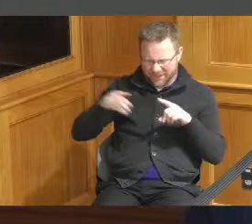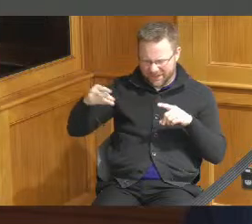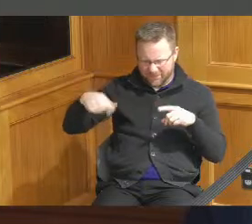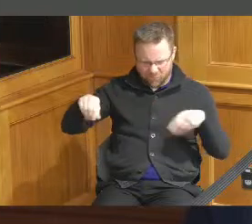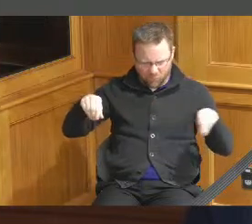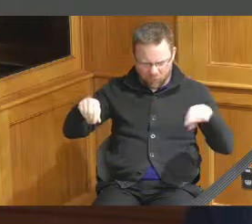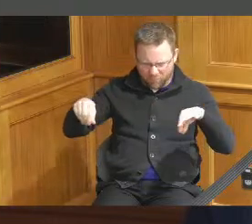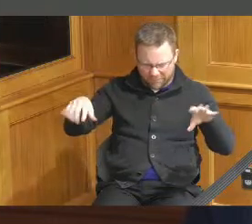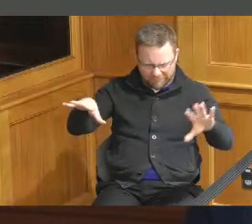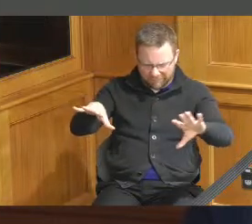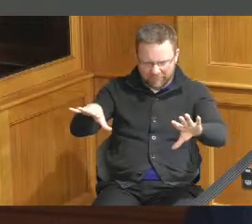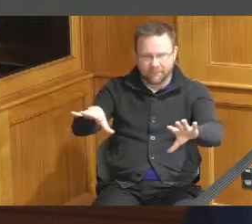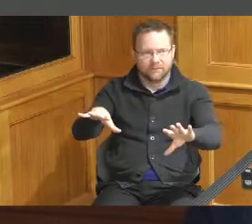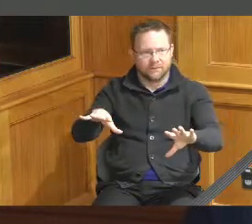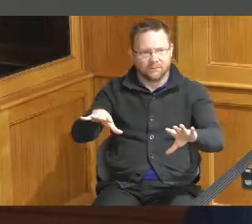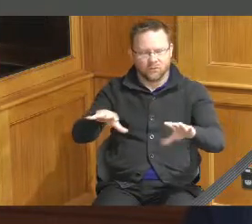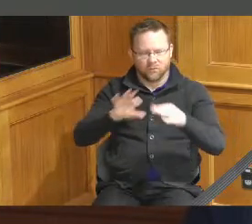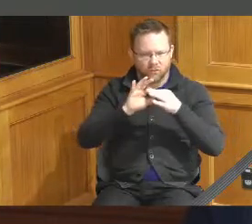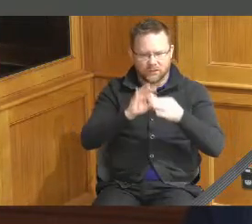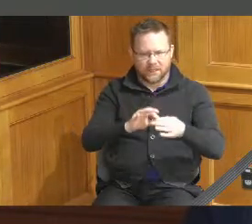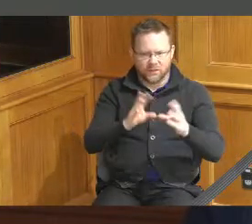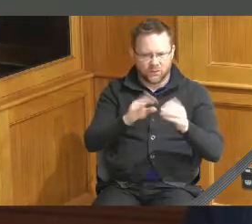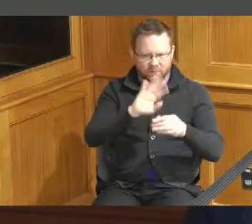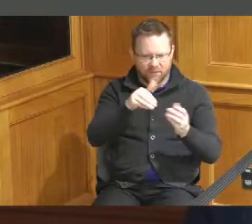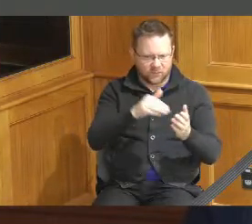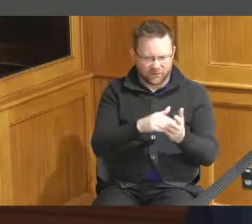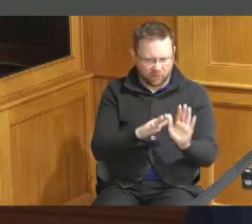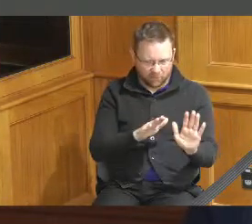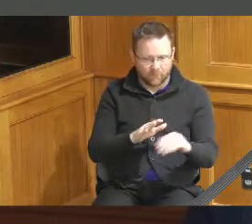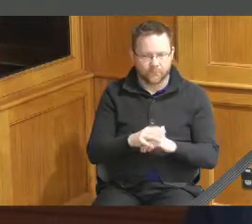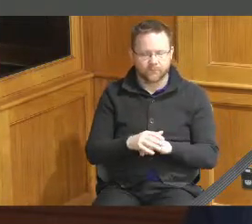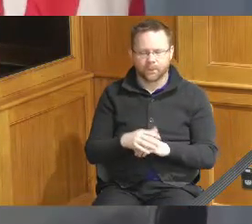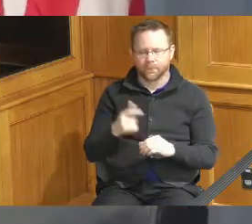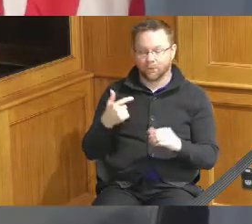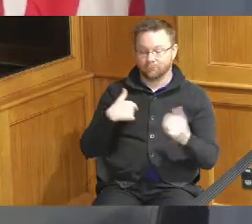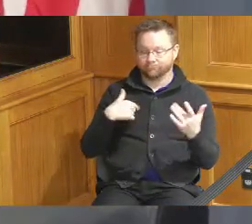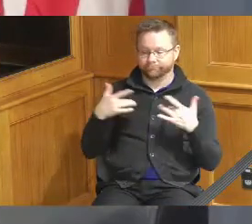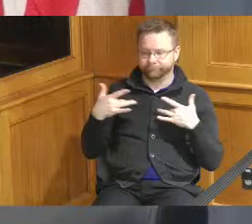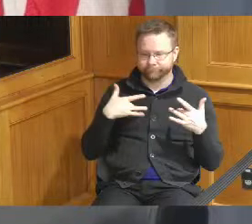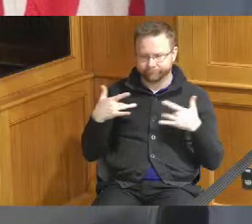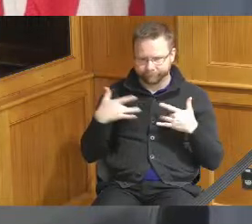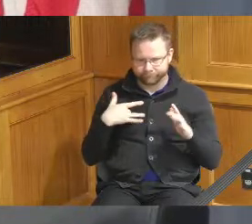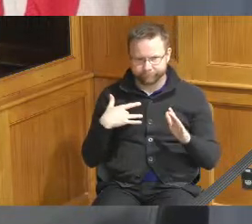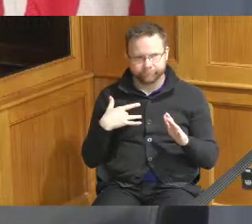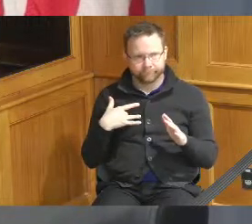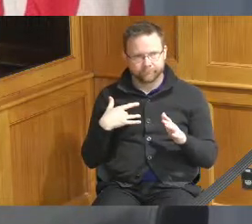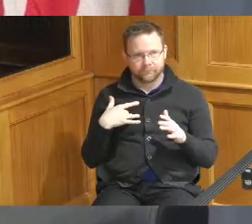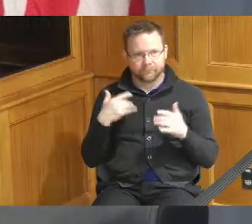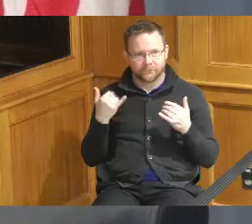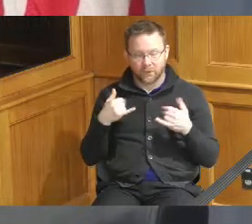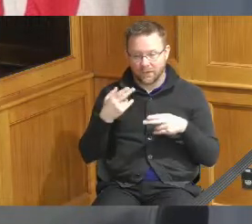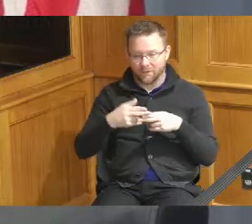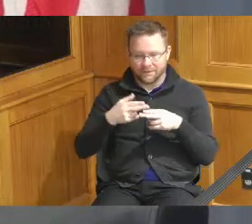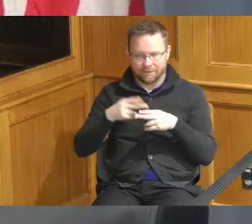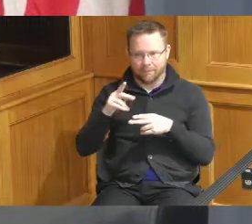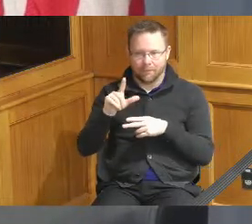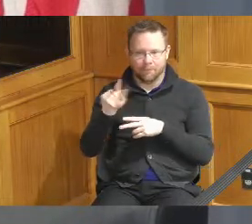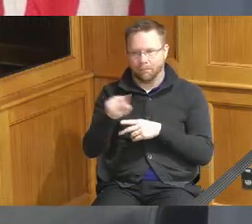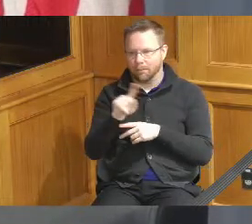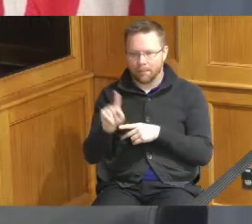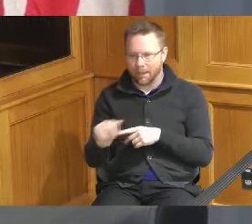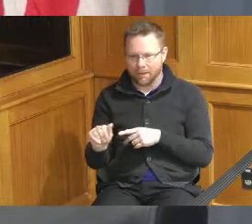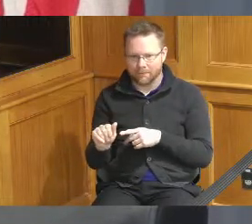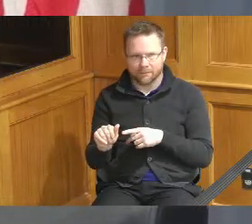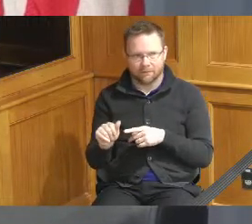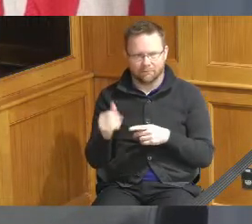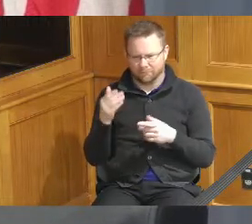underneath the convention center. Right. Well, I'm just concerned that I guess it has a name now, Plaza. I don't know if maybe